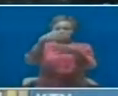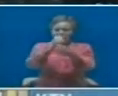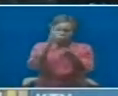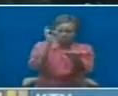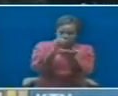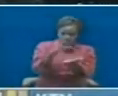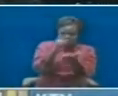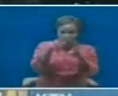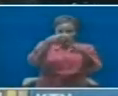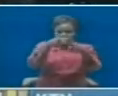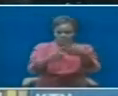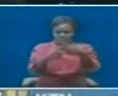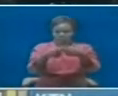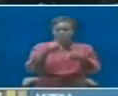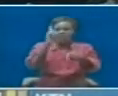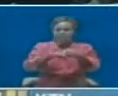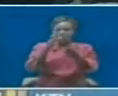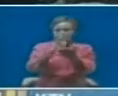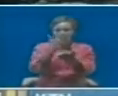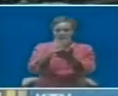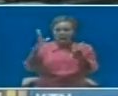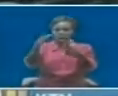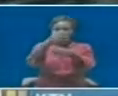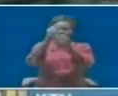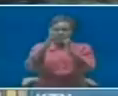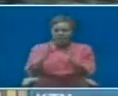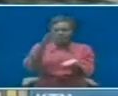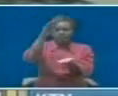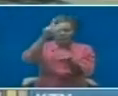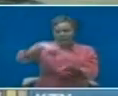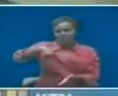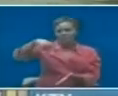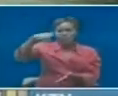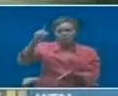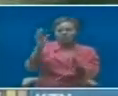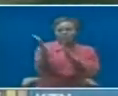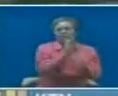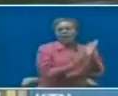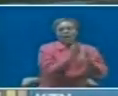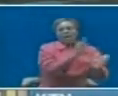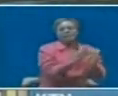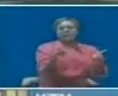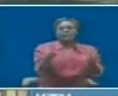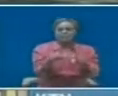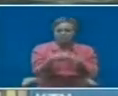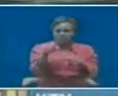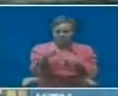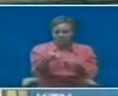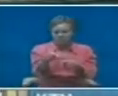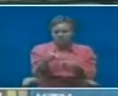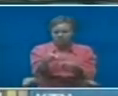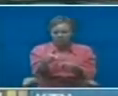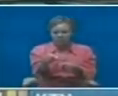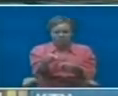its machinery once shareholders approve plans, and will use the plant's 18.5 acres to make a foray into the country's booming real estate